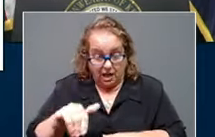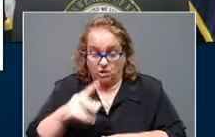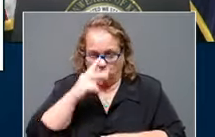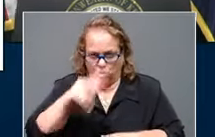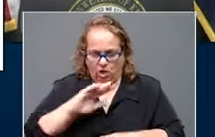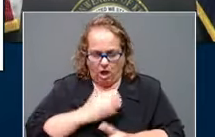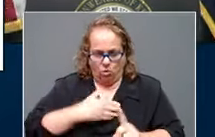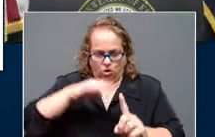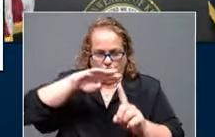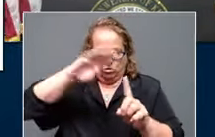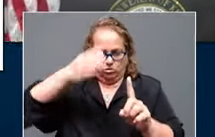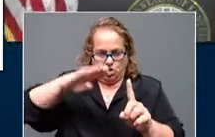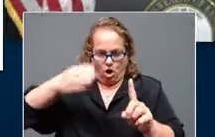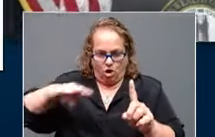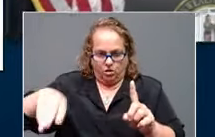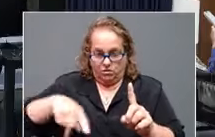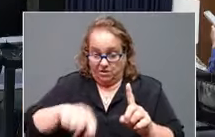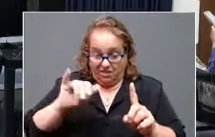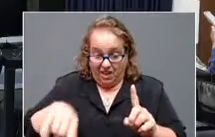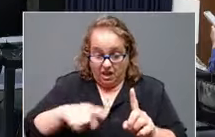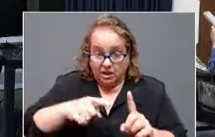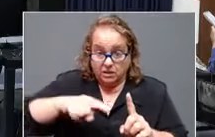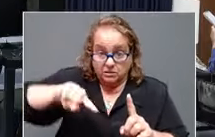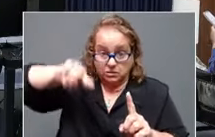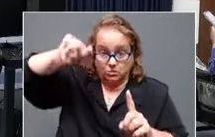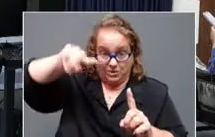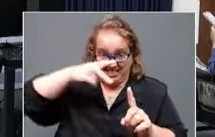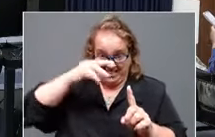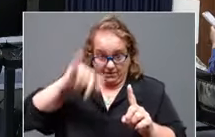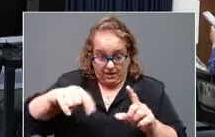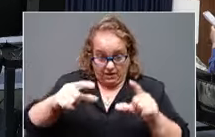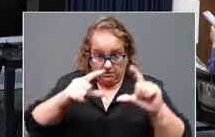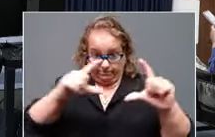Look, we are right back